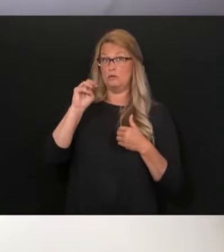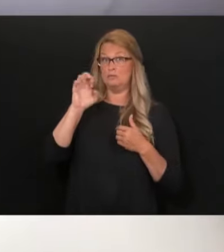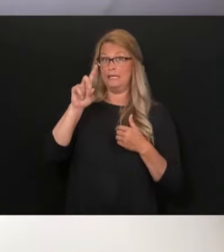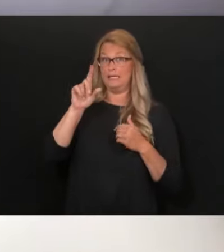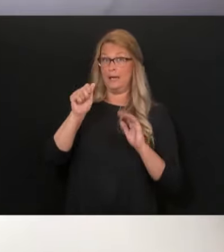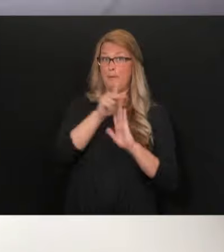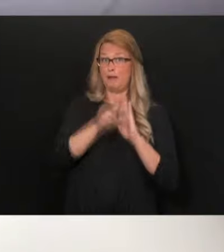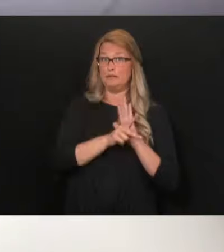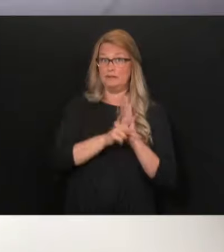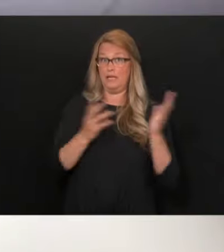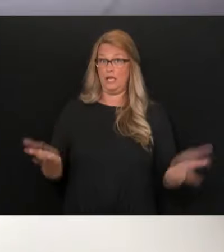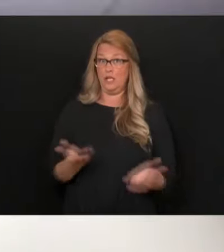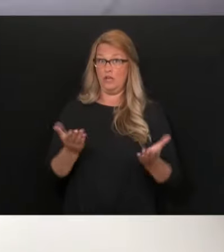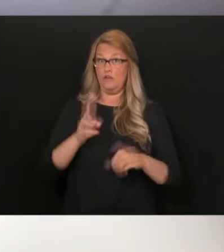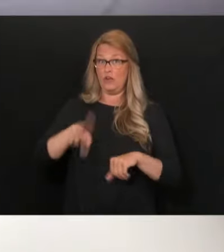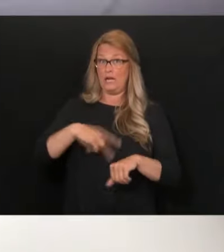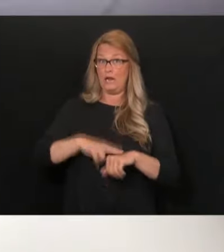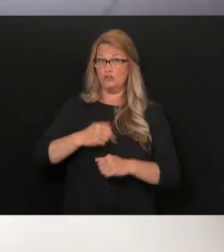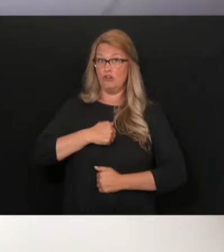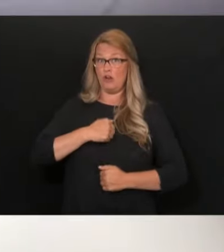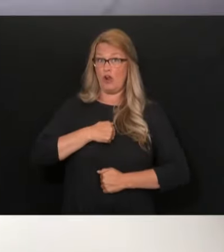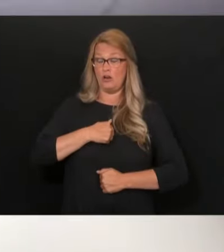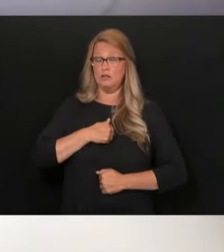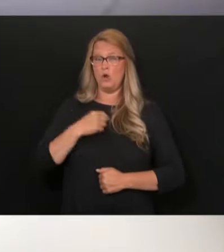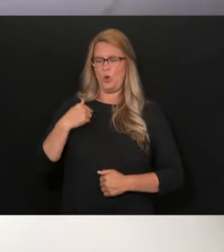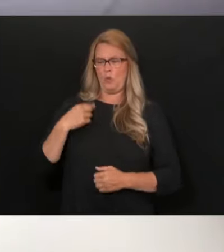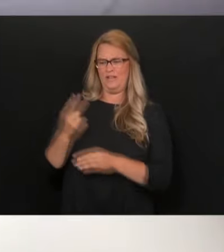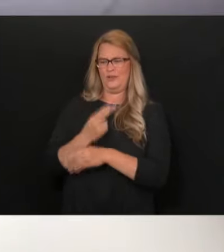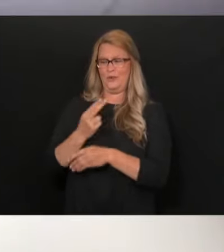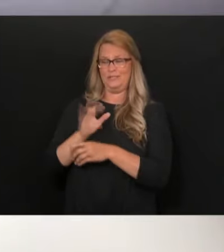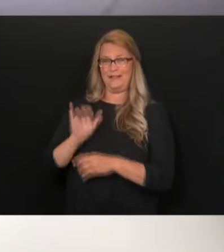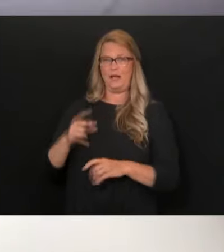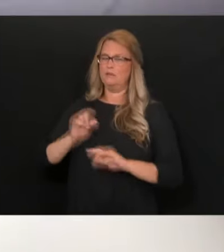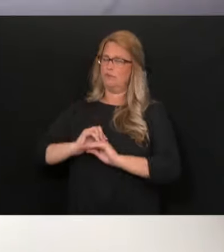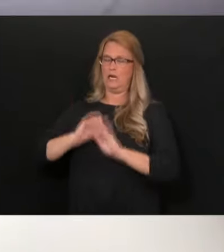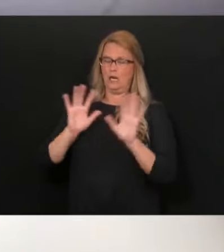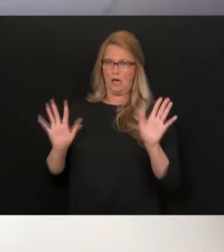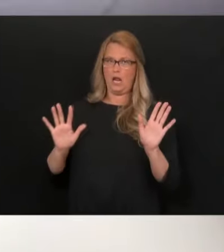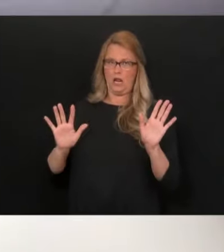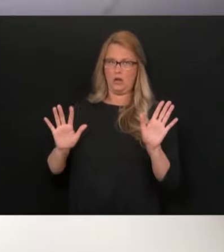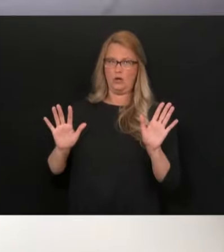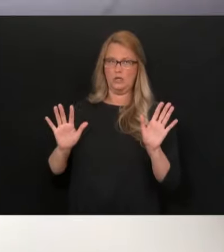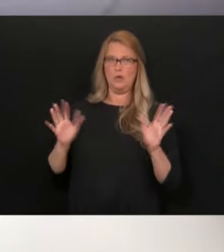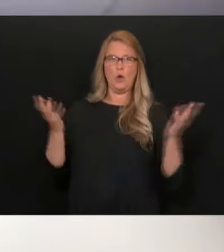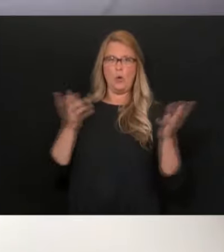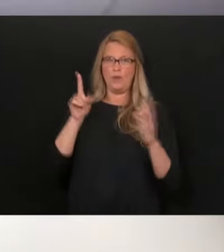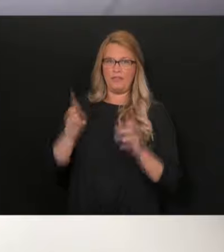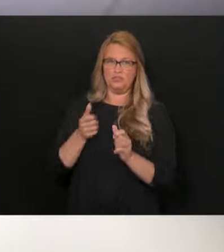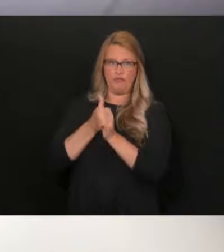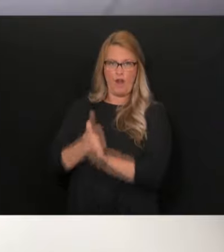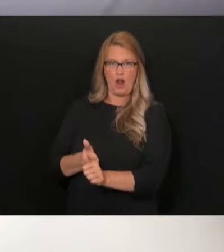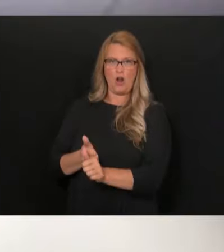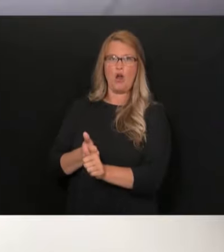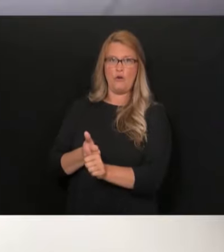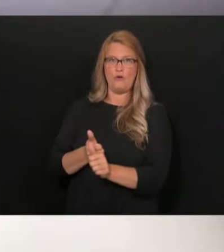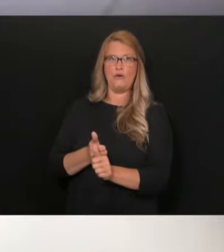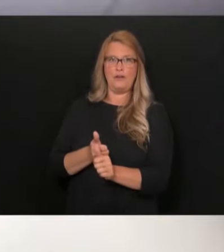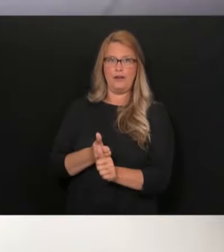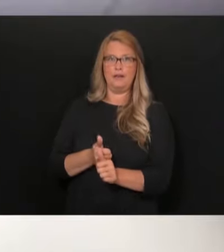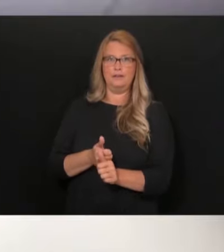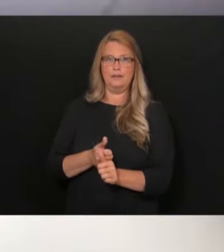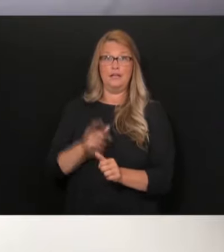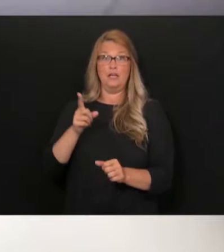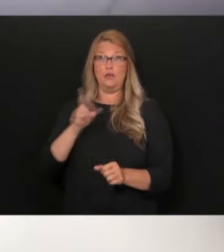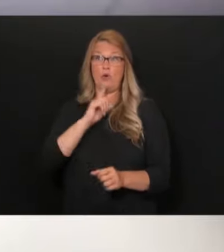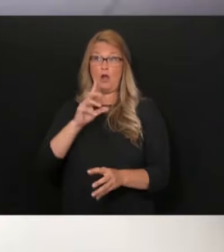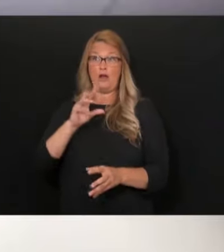that'll be used in what we address, and it's pretty clear for members as to what guidelines they should follow related to living the